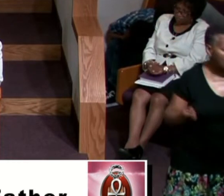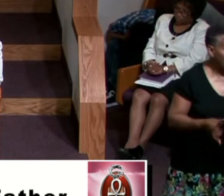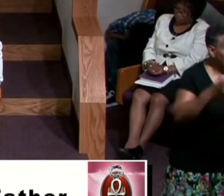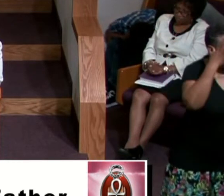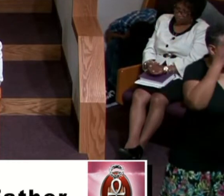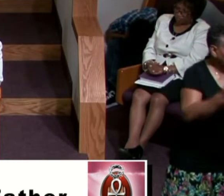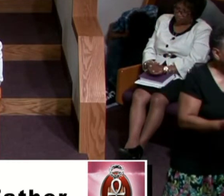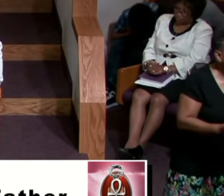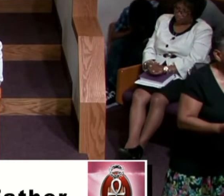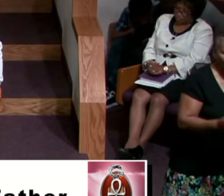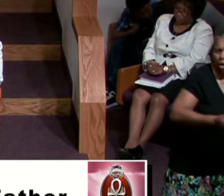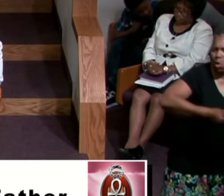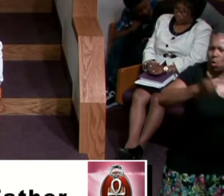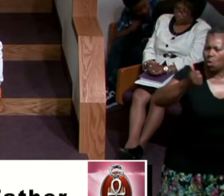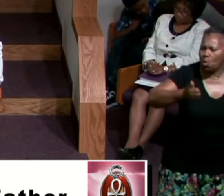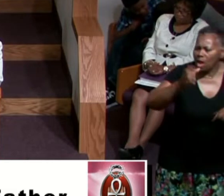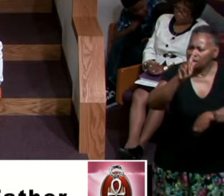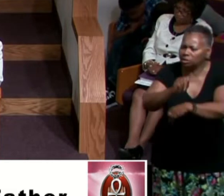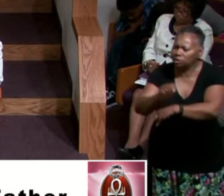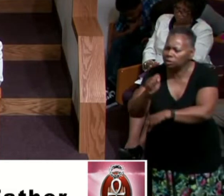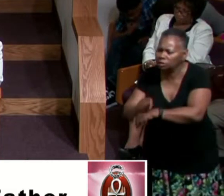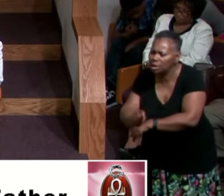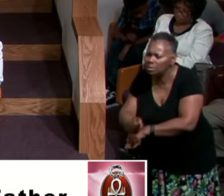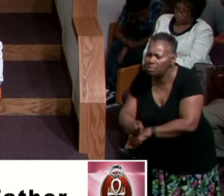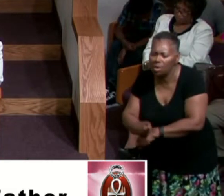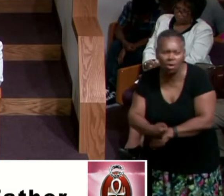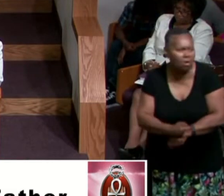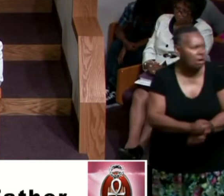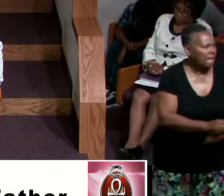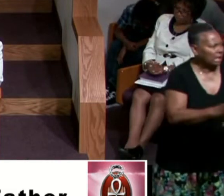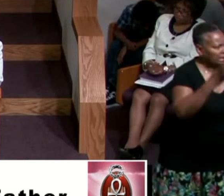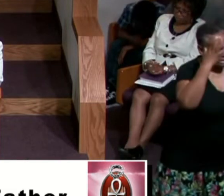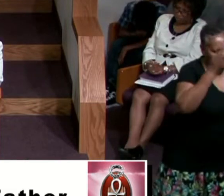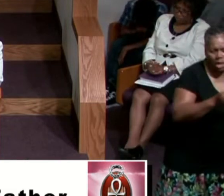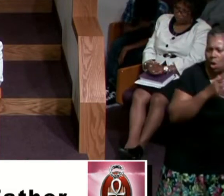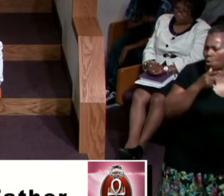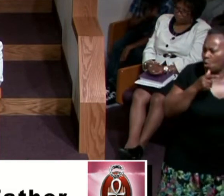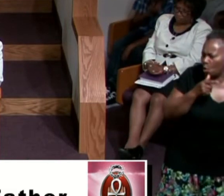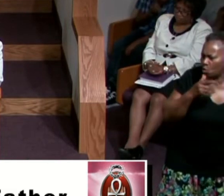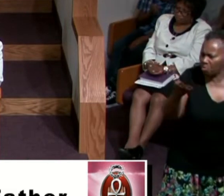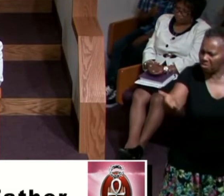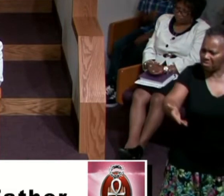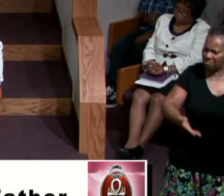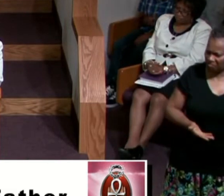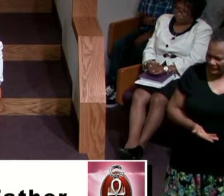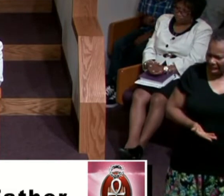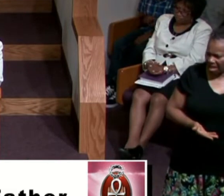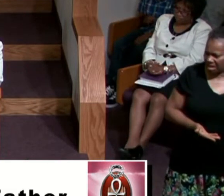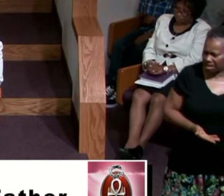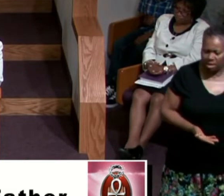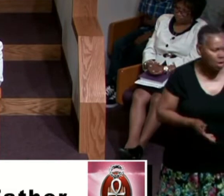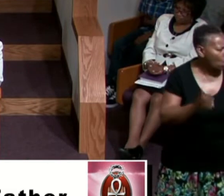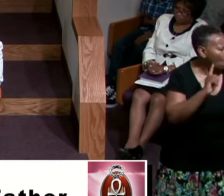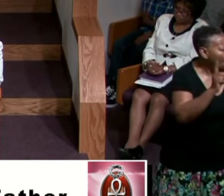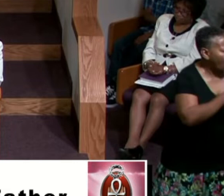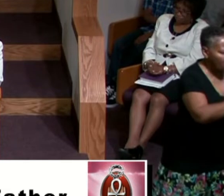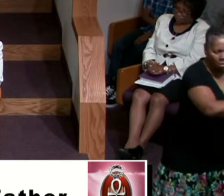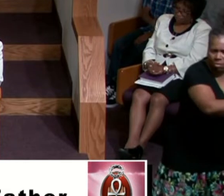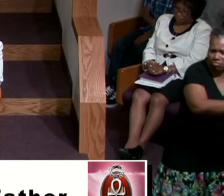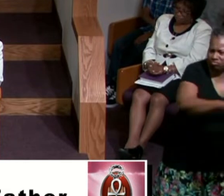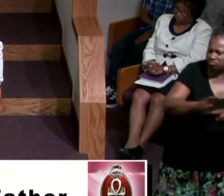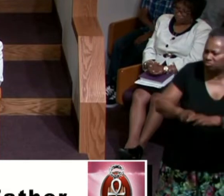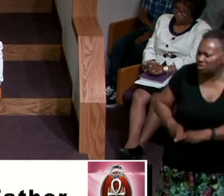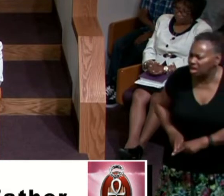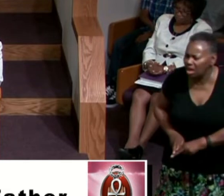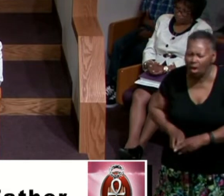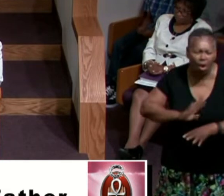in, who they was going to invite on the A list and the B list, and just if we run out and we need somebody to sit, where they going to sit. Go